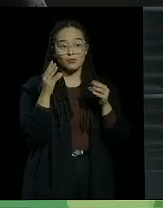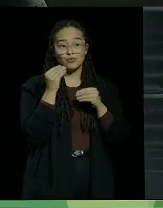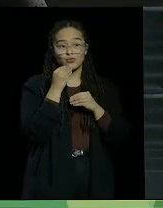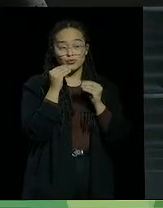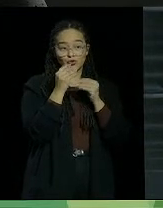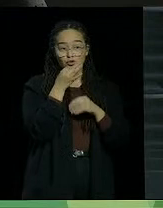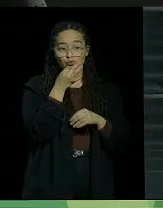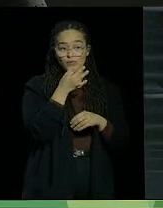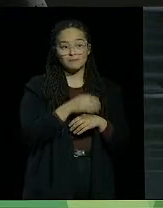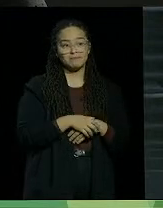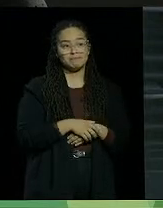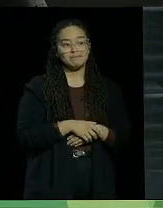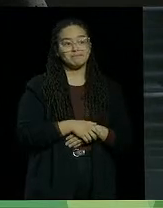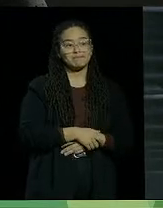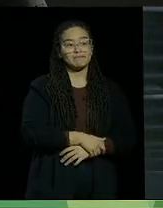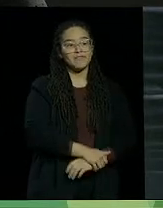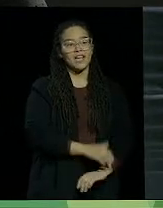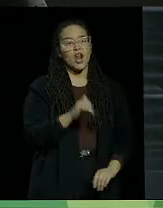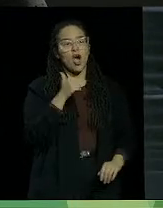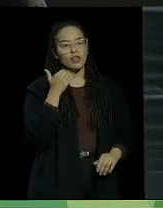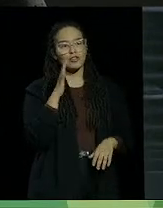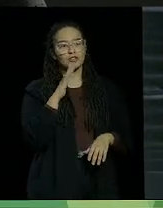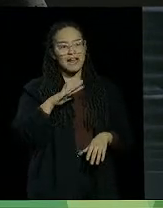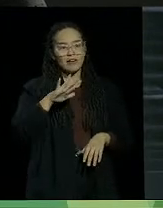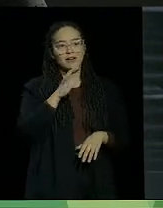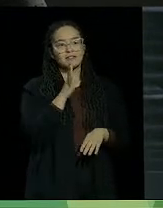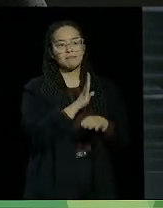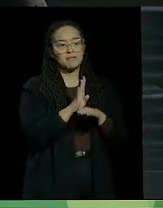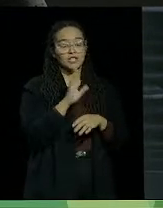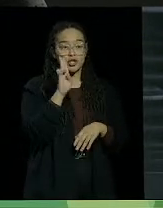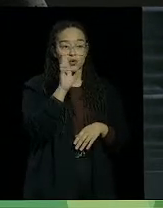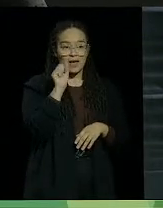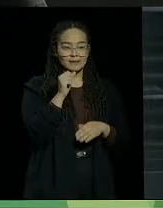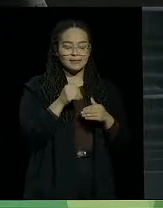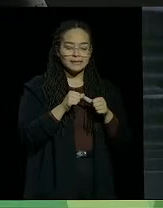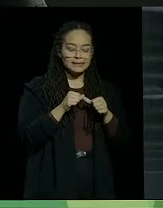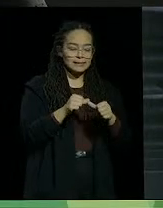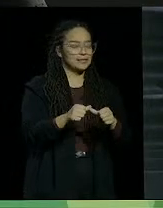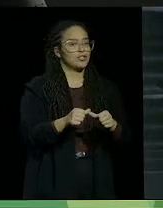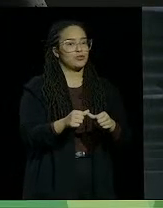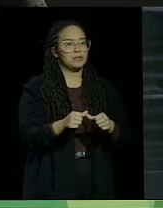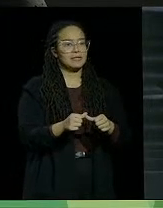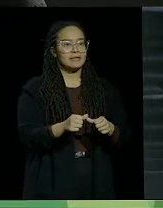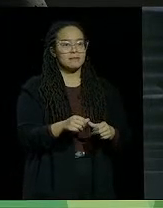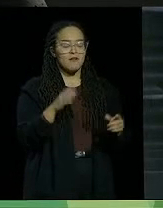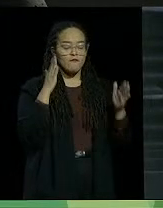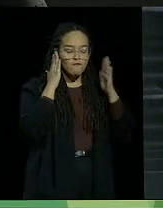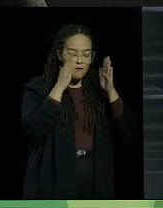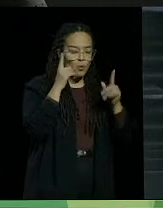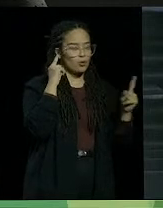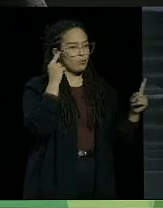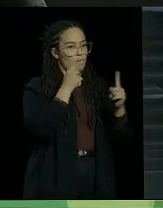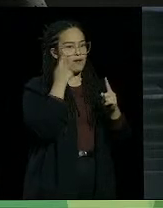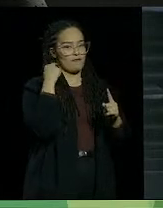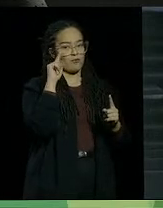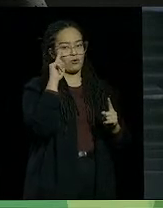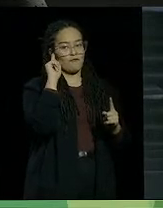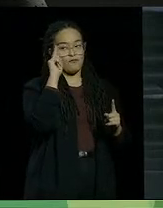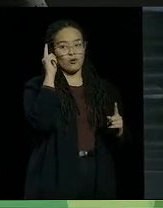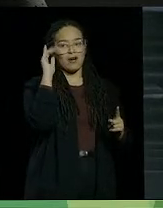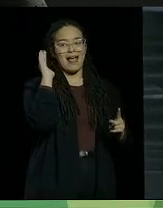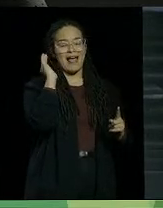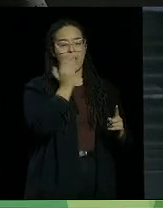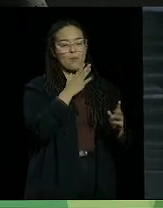In other areas of business as well, the United States continues to be a major strategic focal point for our growth efforts. And